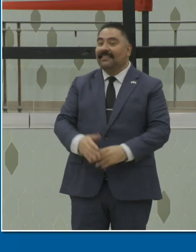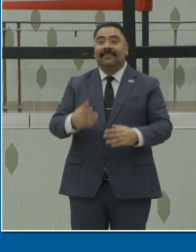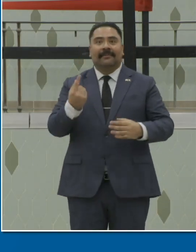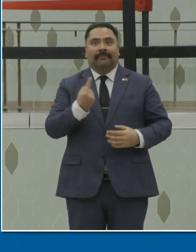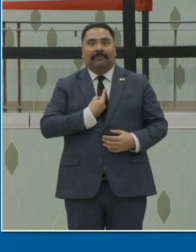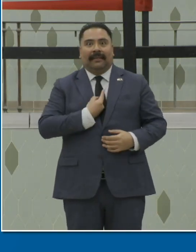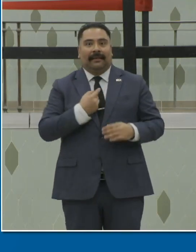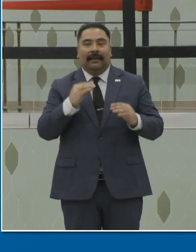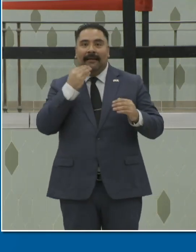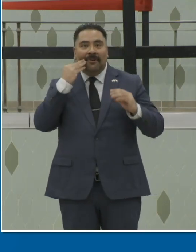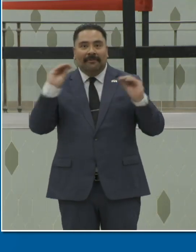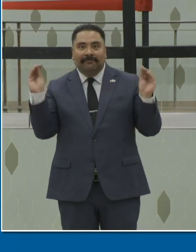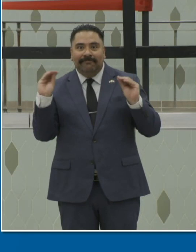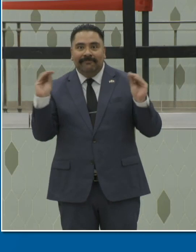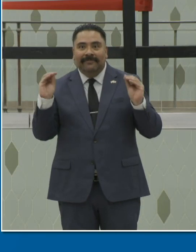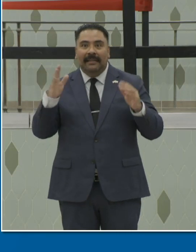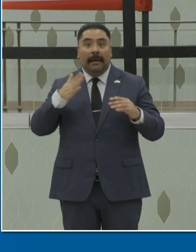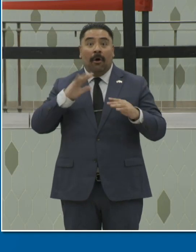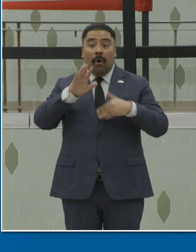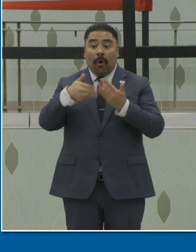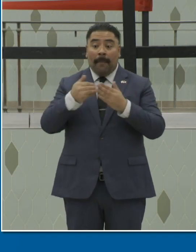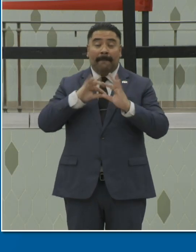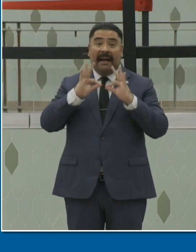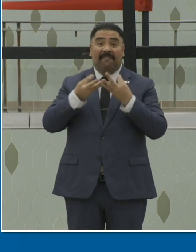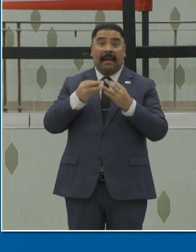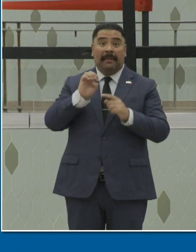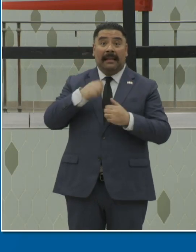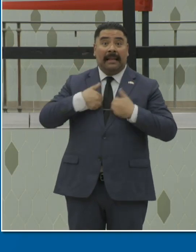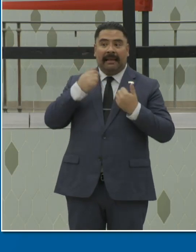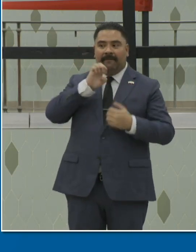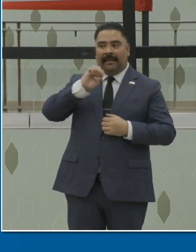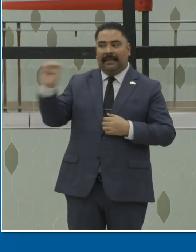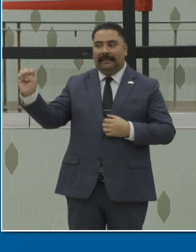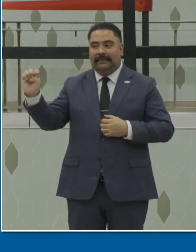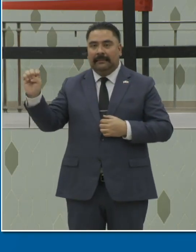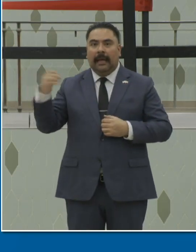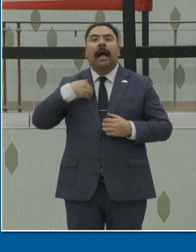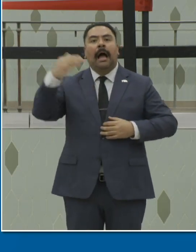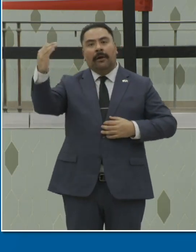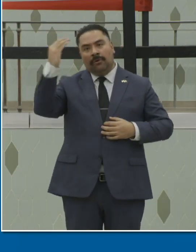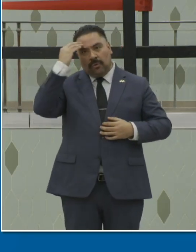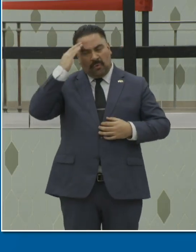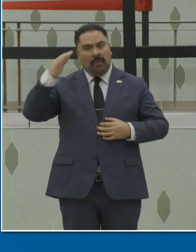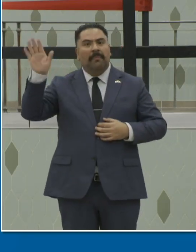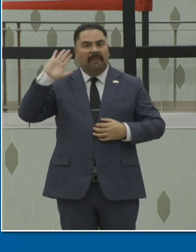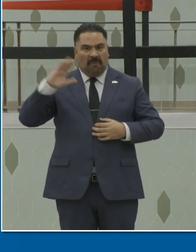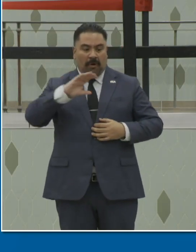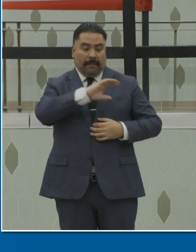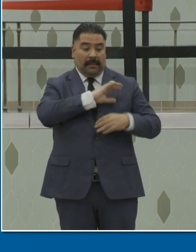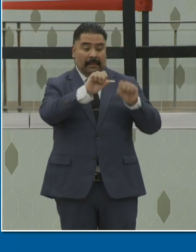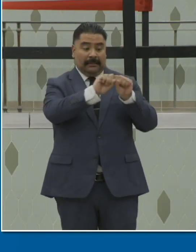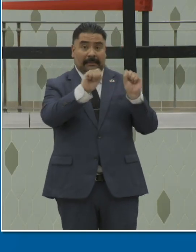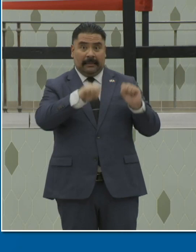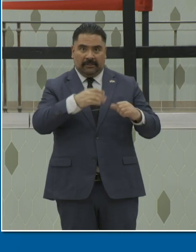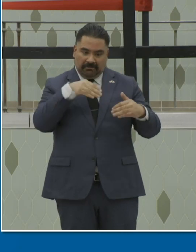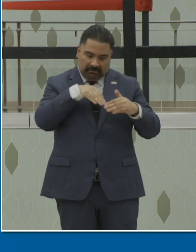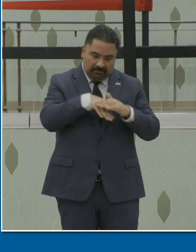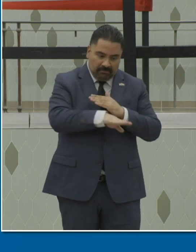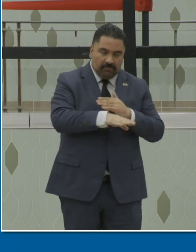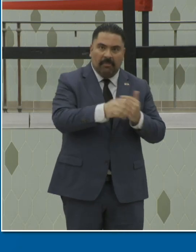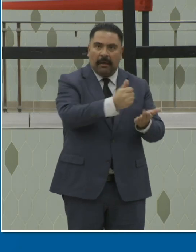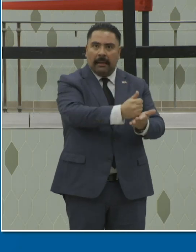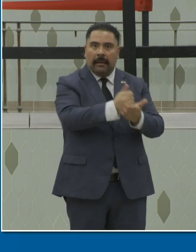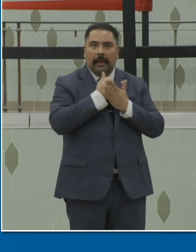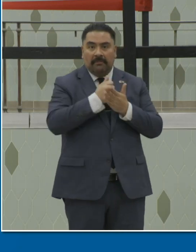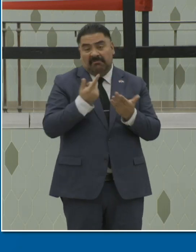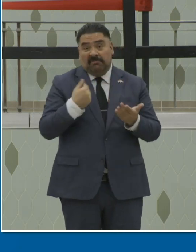Found myself homeless and all of my family's out east. So I knew that I could go into a police station and I could get help there,